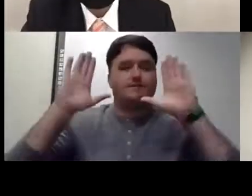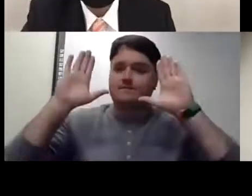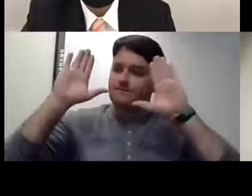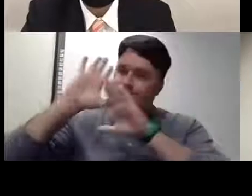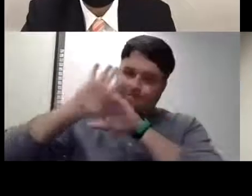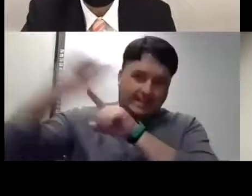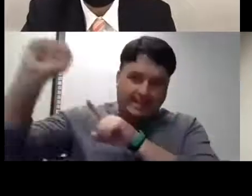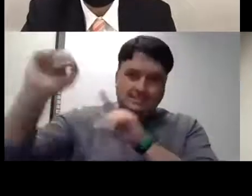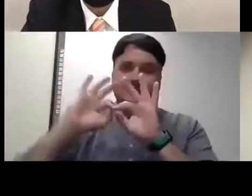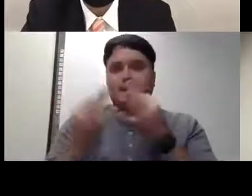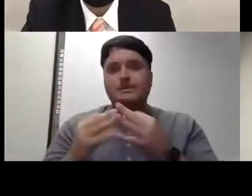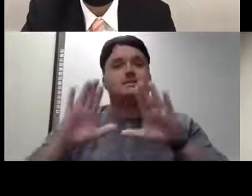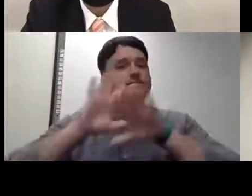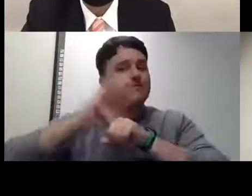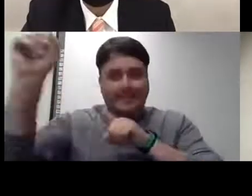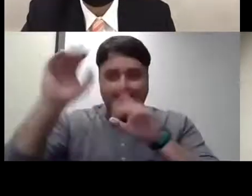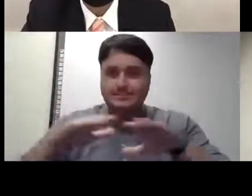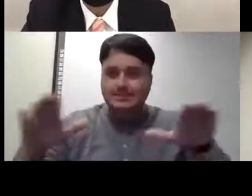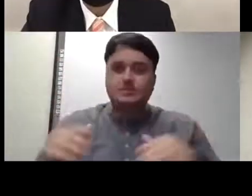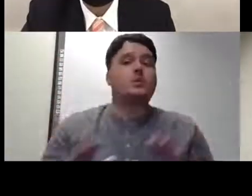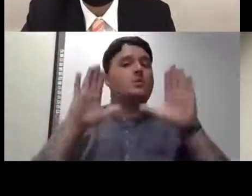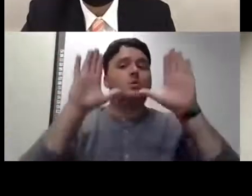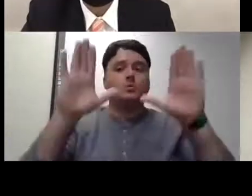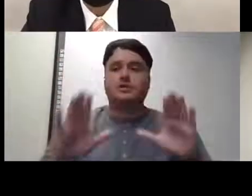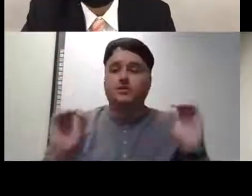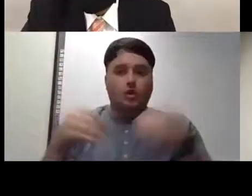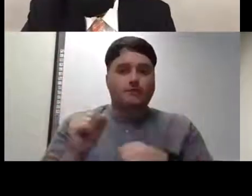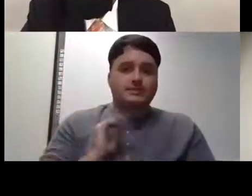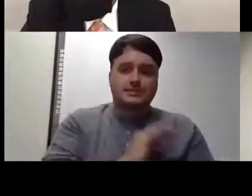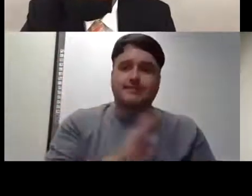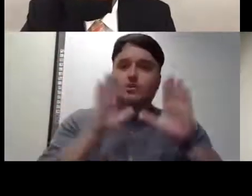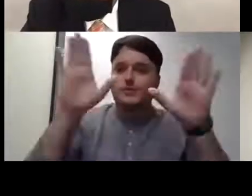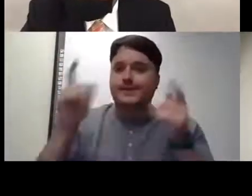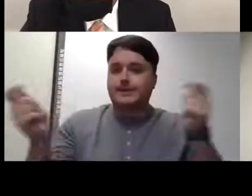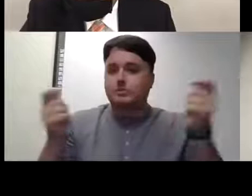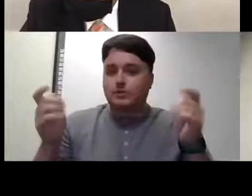families, fantastic kids, wonderful office staff, and great administration.